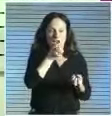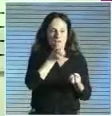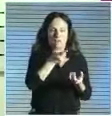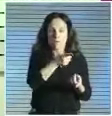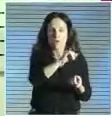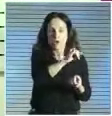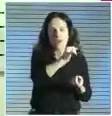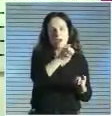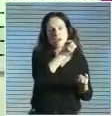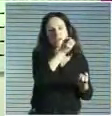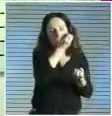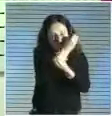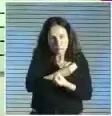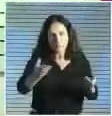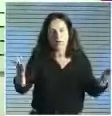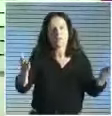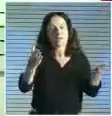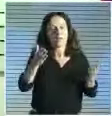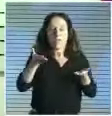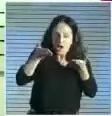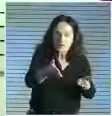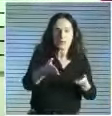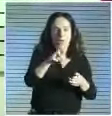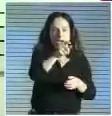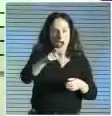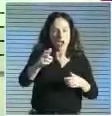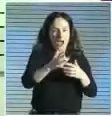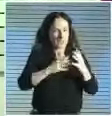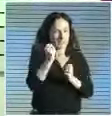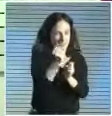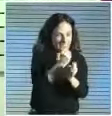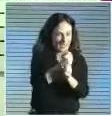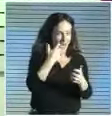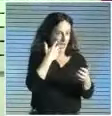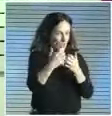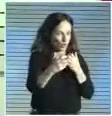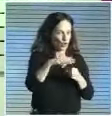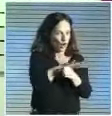those local manufacturers to, and maybe provide the